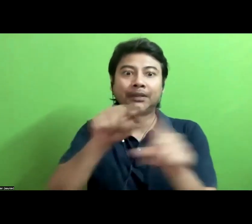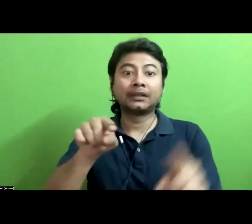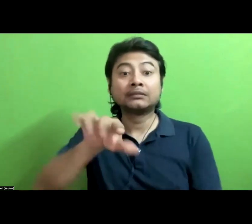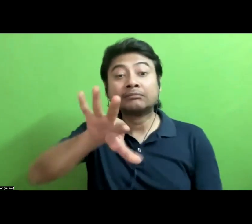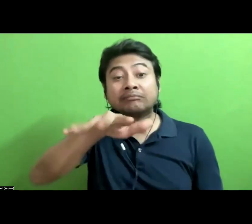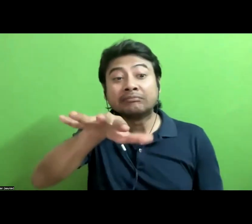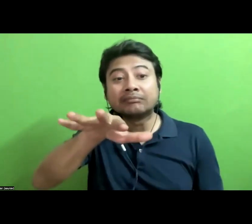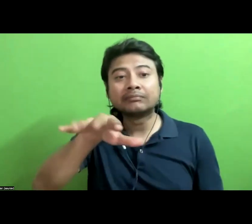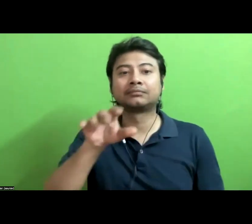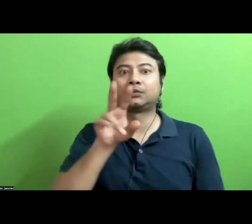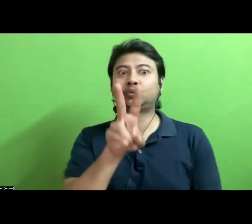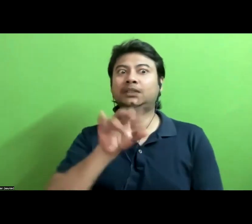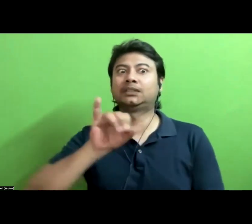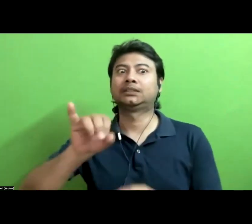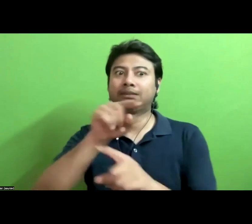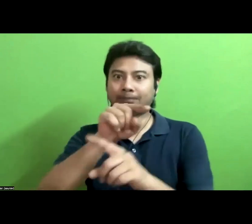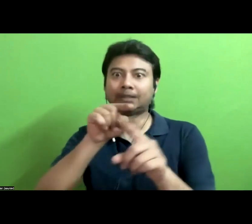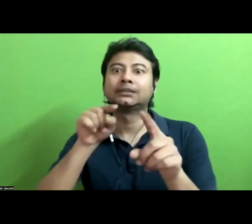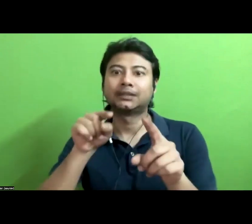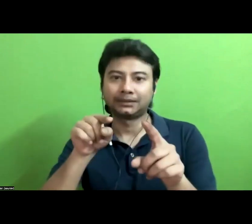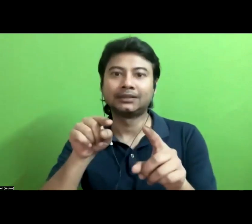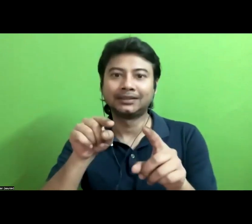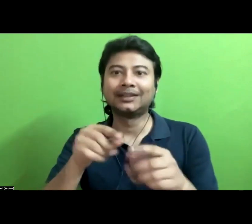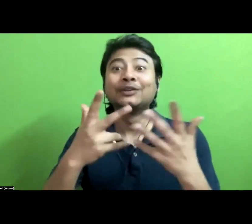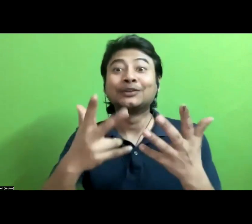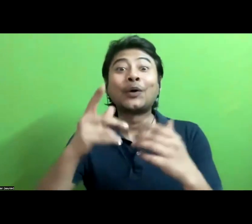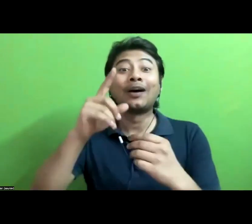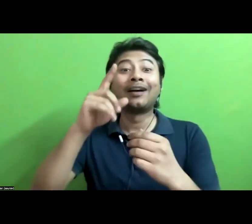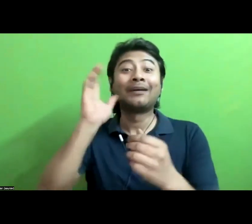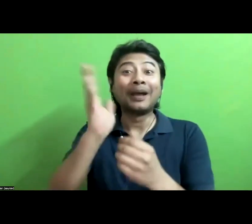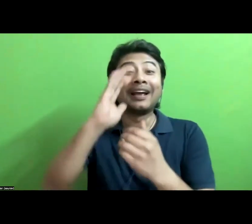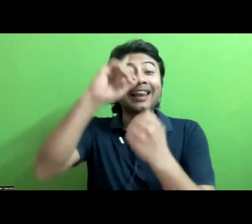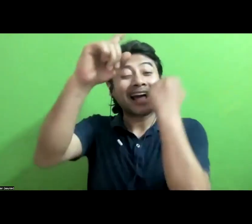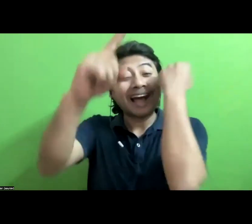is 26%. So let's see whether those numbers change.